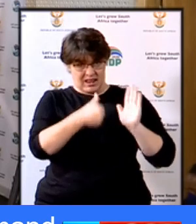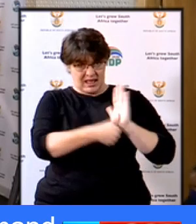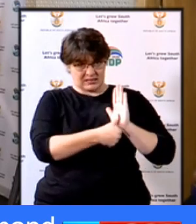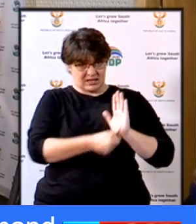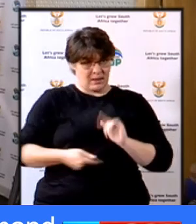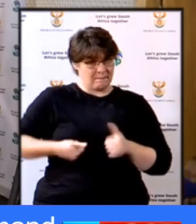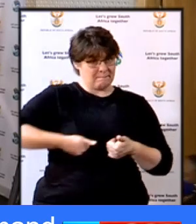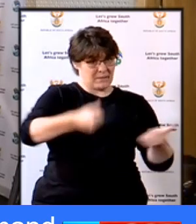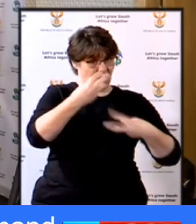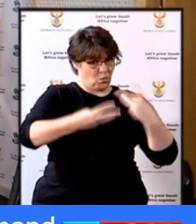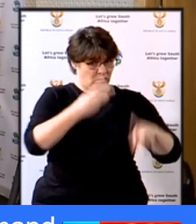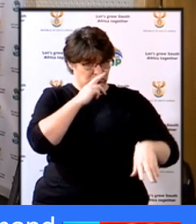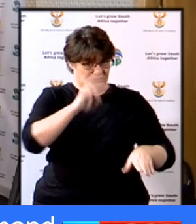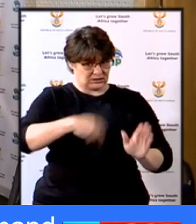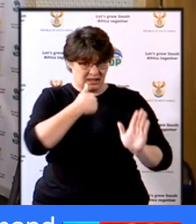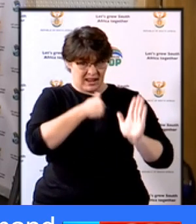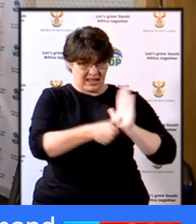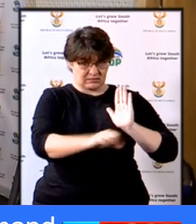to go back to work.